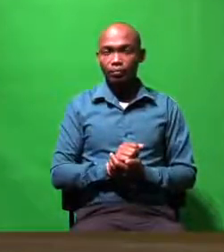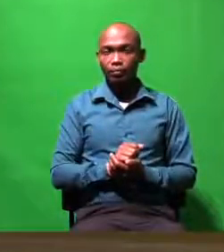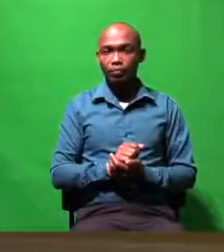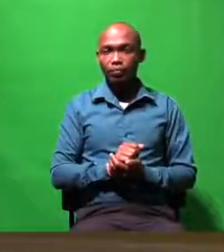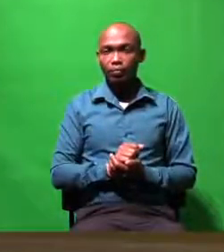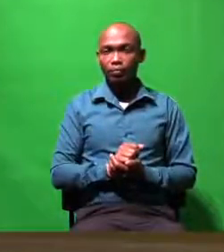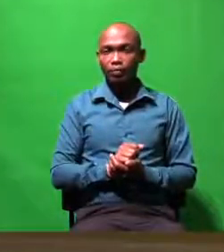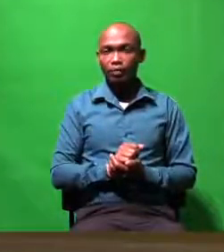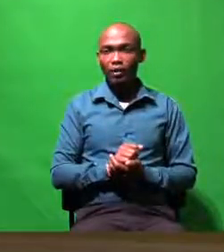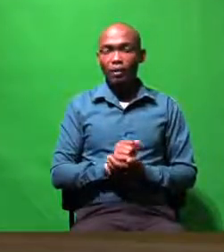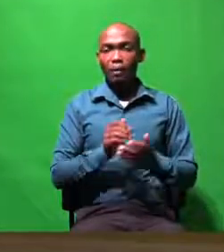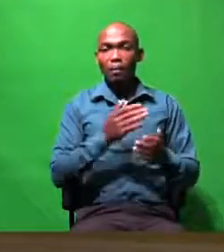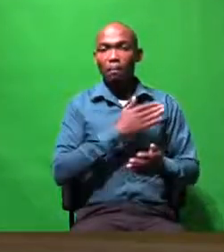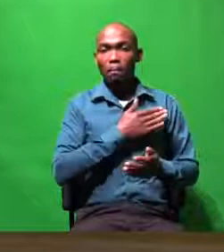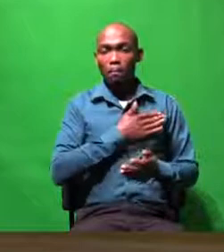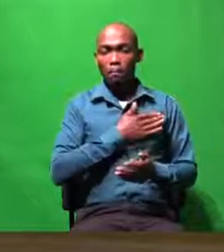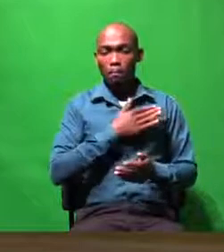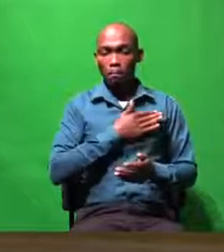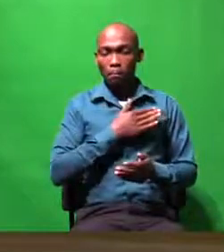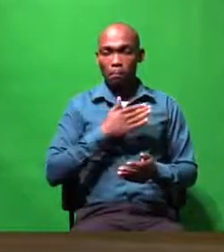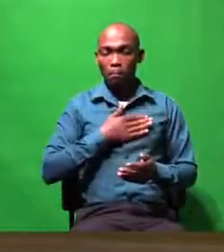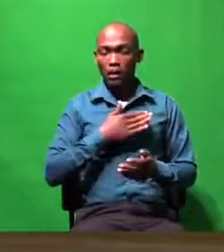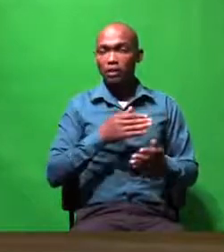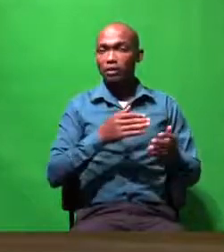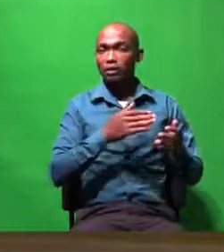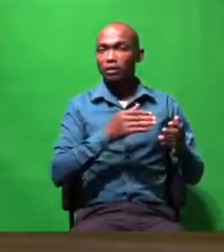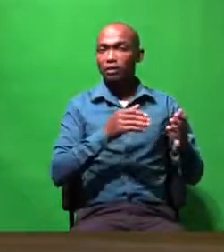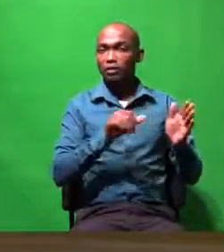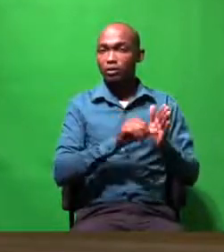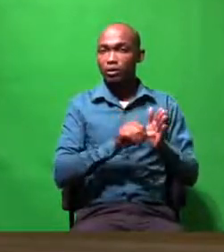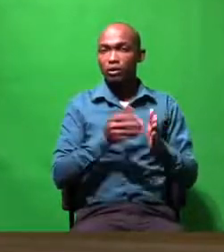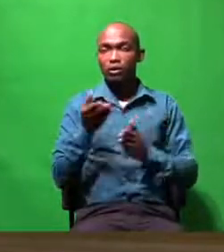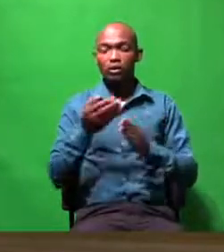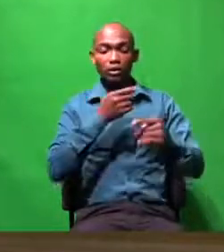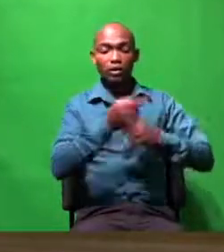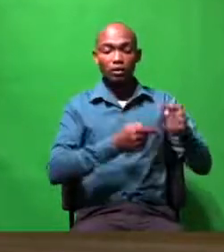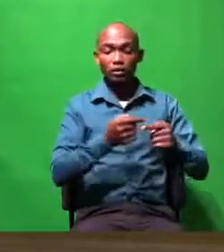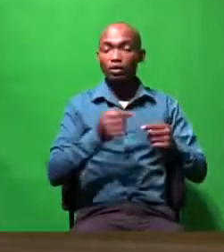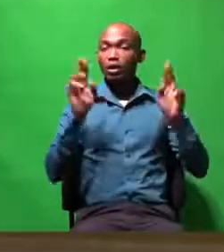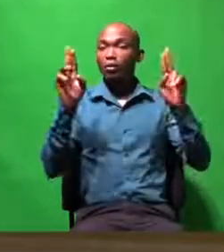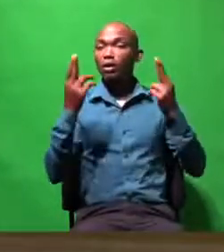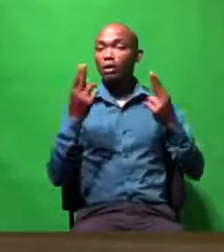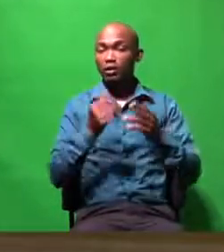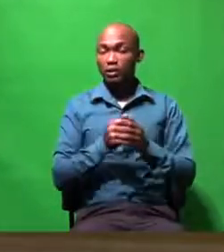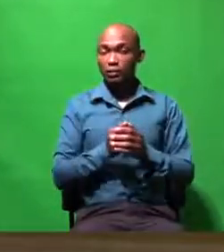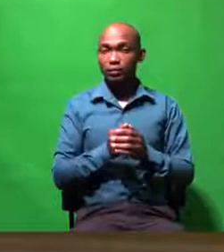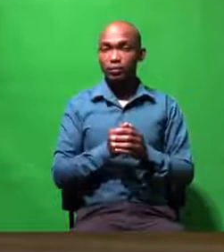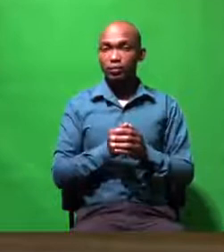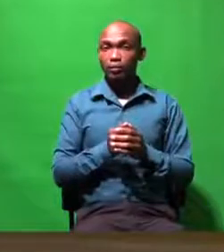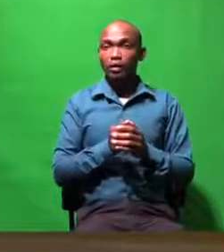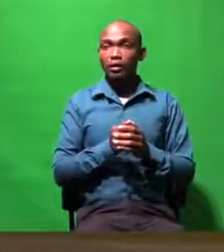this is our continuous of our lessons. Our lessons begin